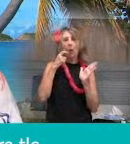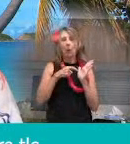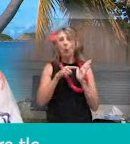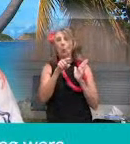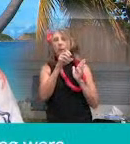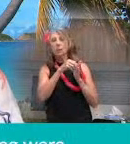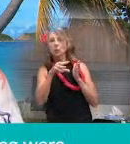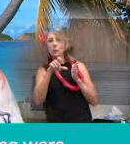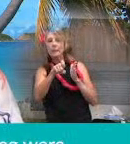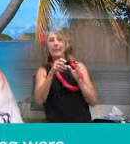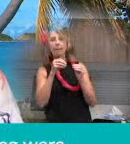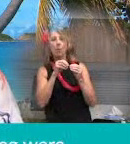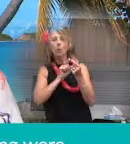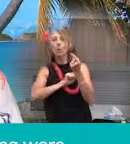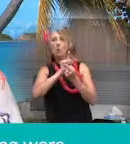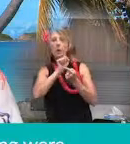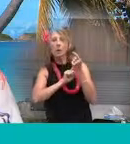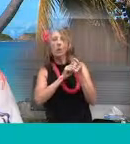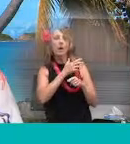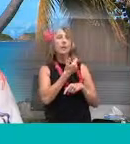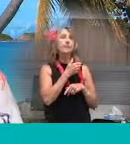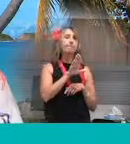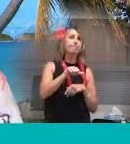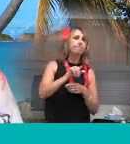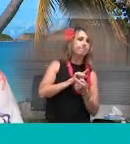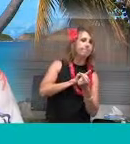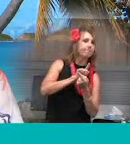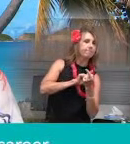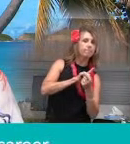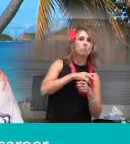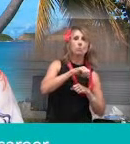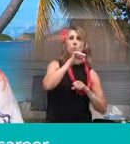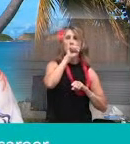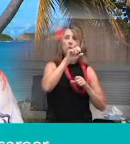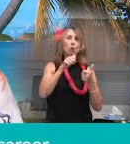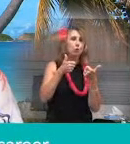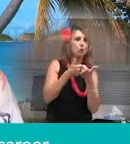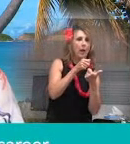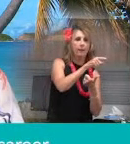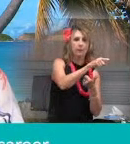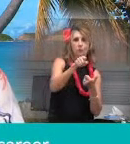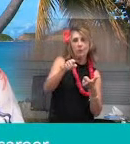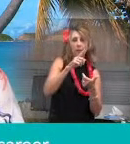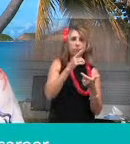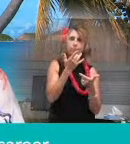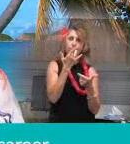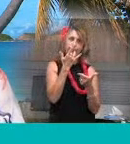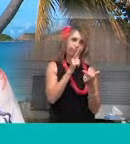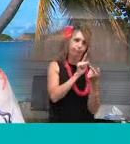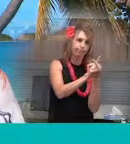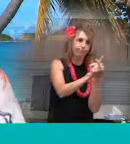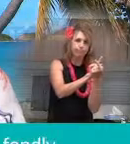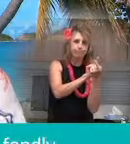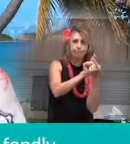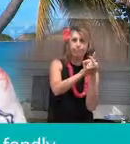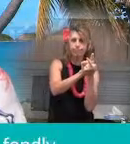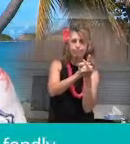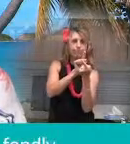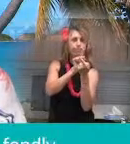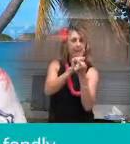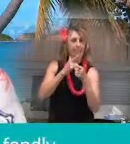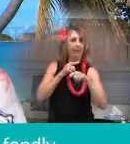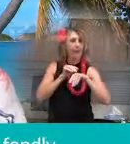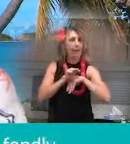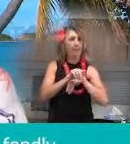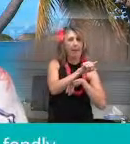TLC. The students who were challenging were the ones Deanna loved beyond measure, and over her career changed countless